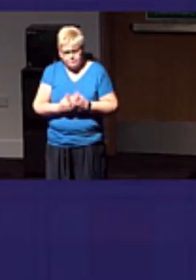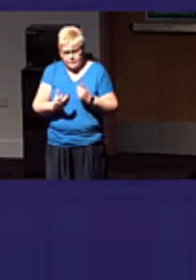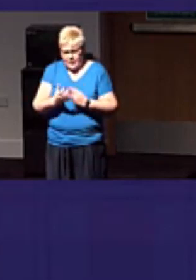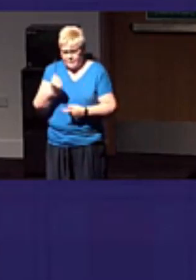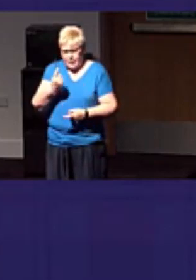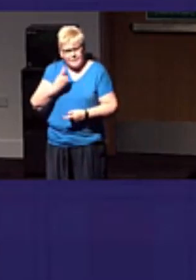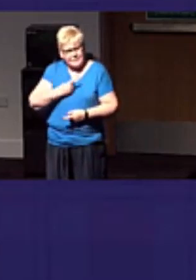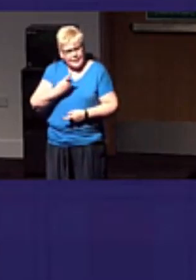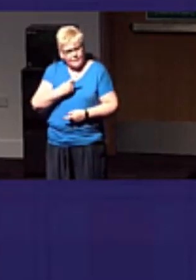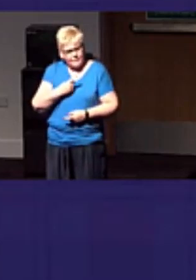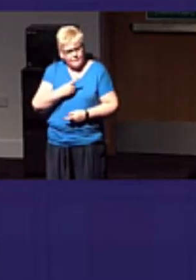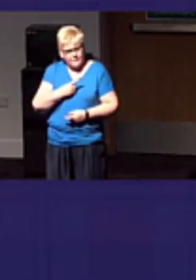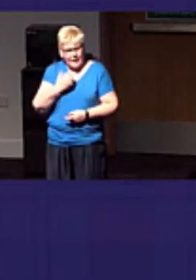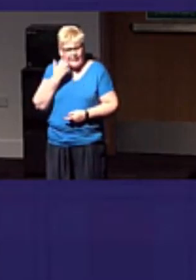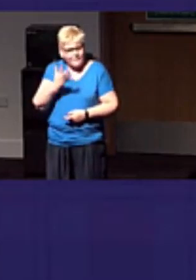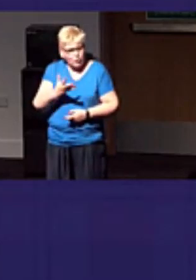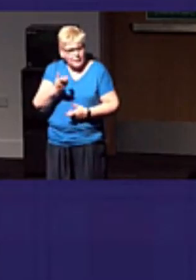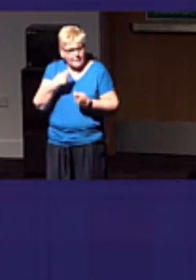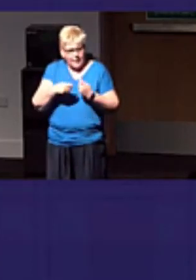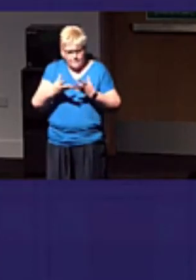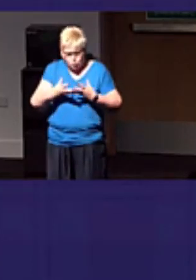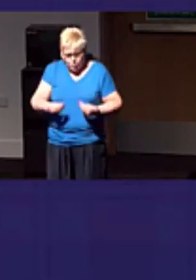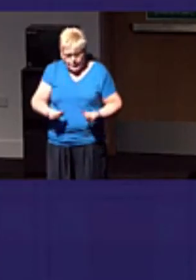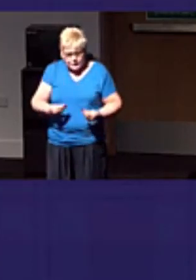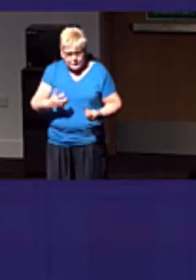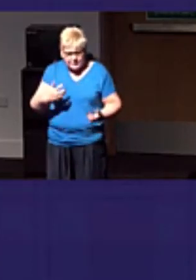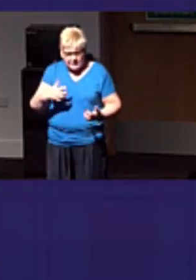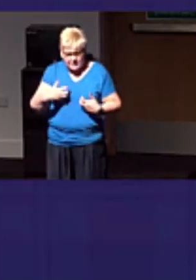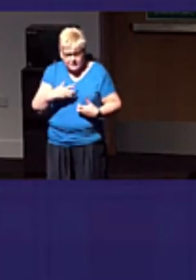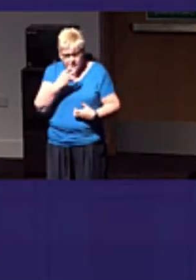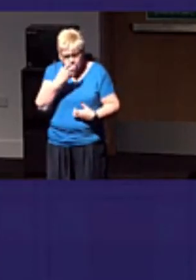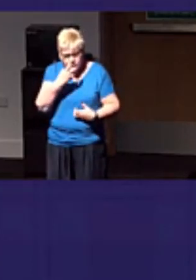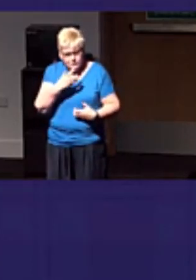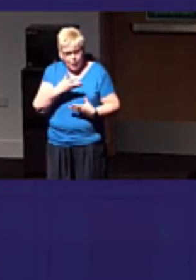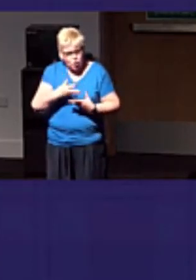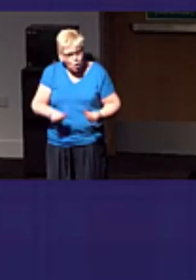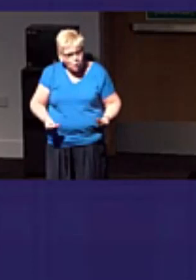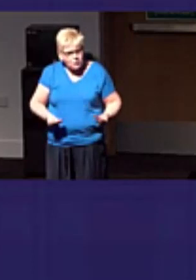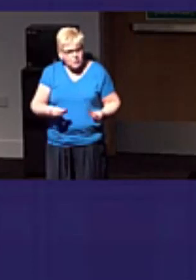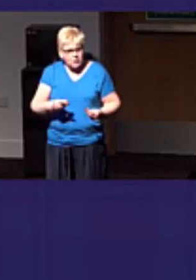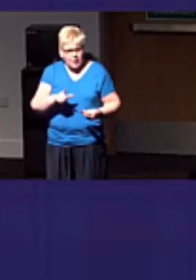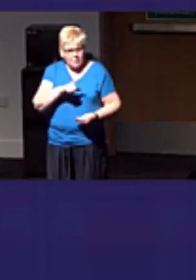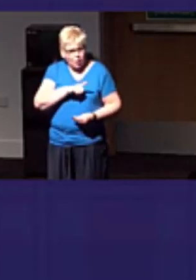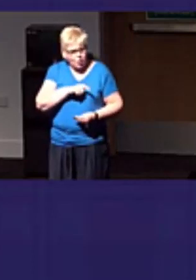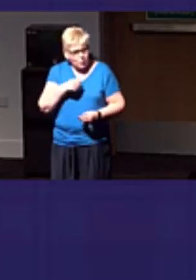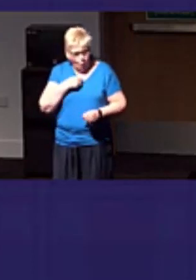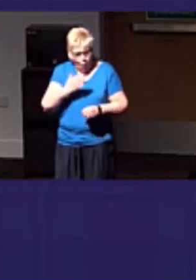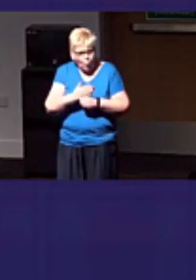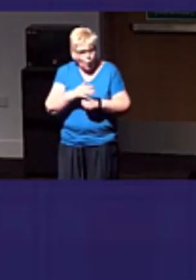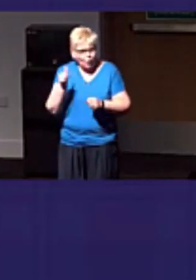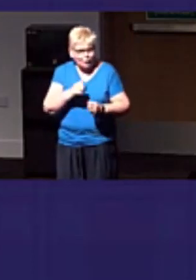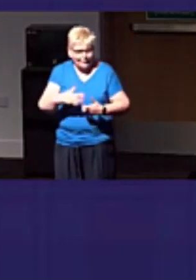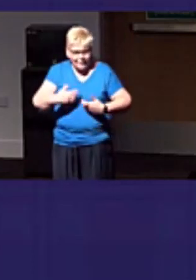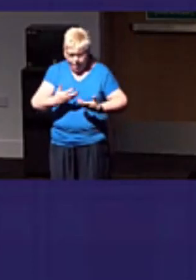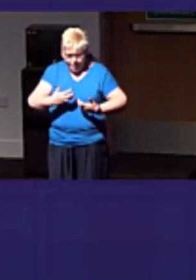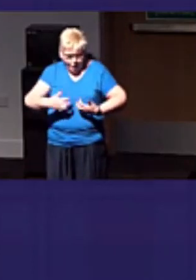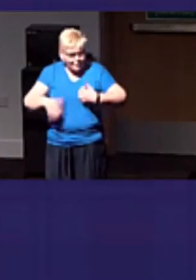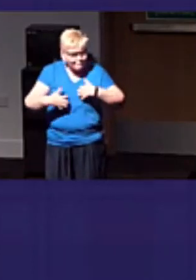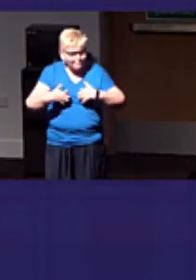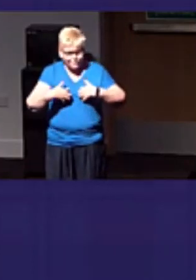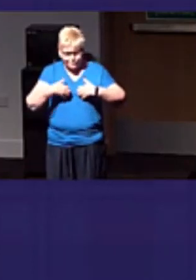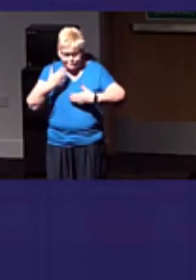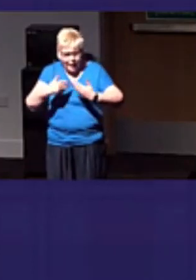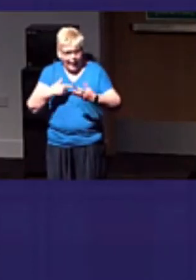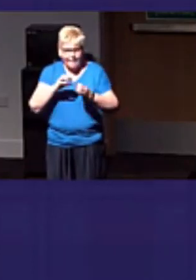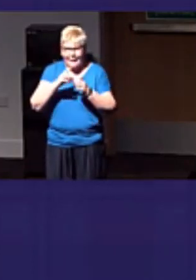end of every day drained, irritable, and exhausted. Why? This work should be rejuvenating, making a difference in the world.